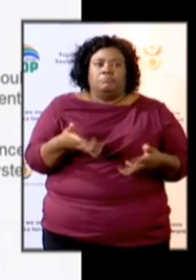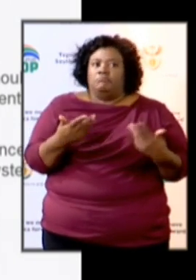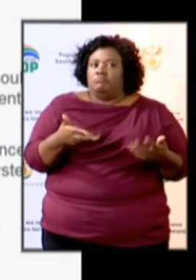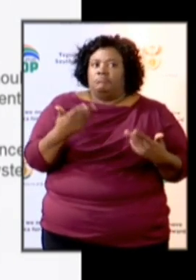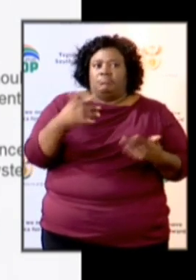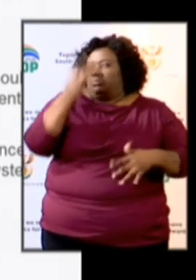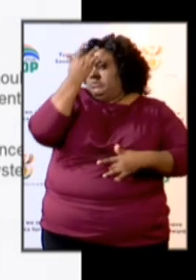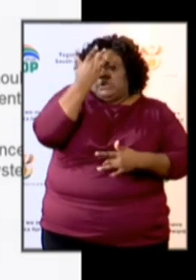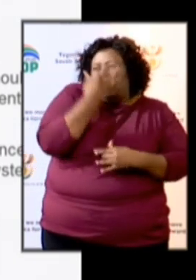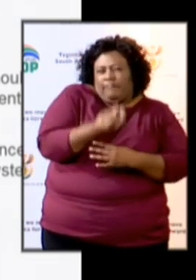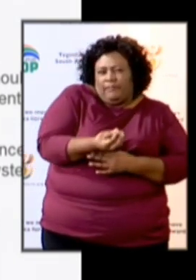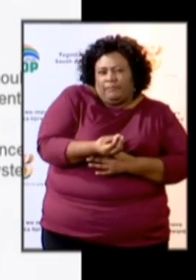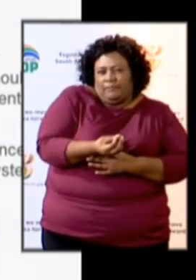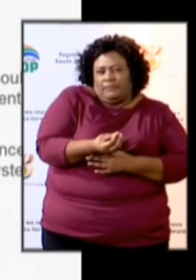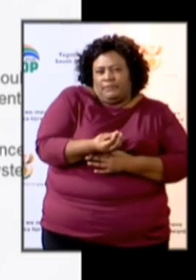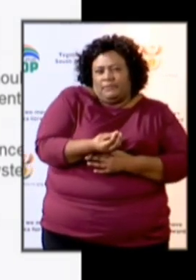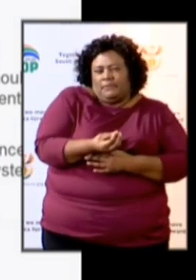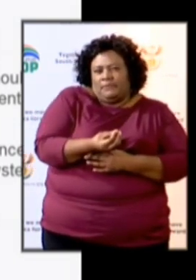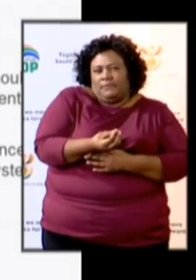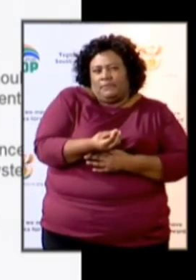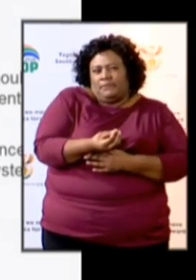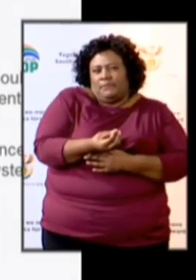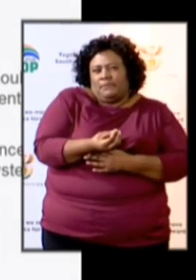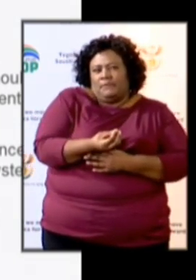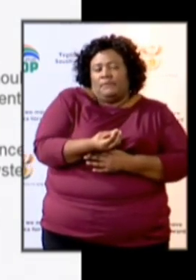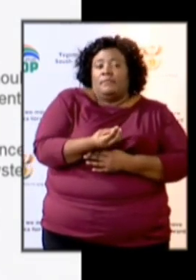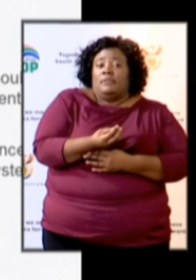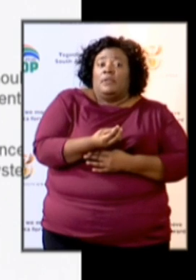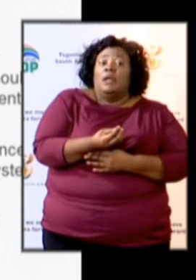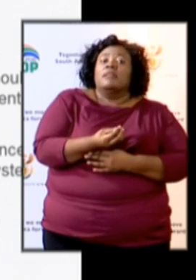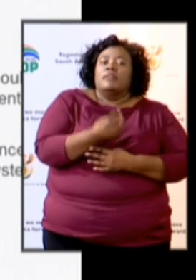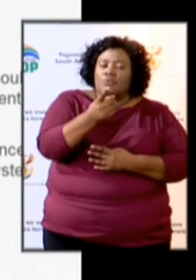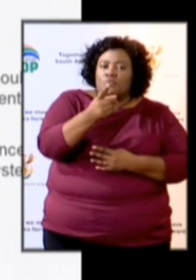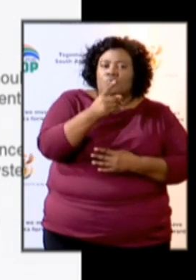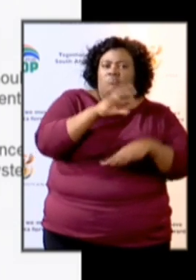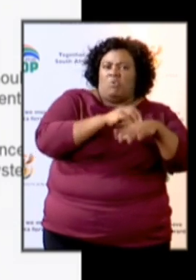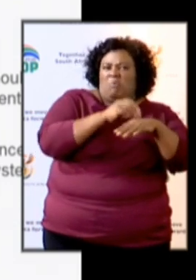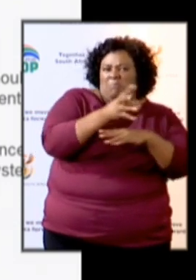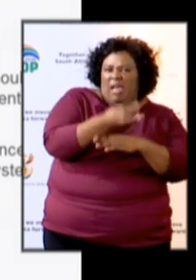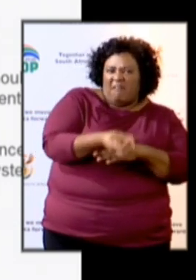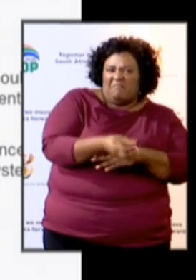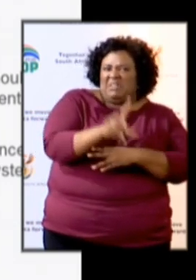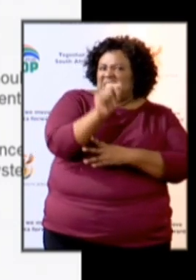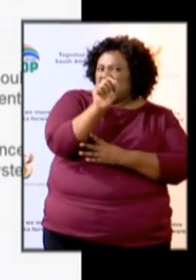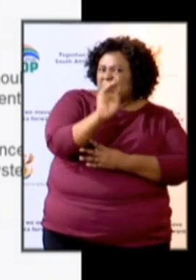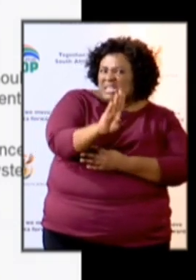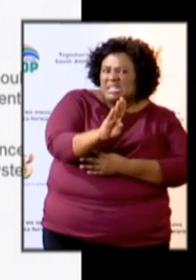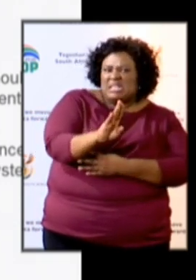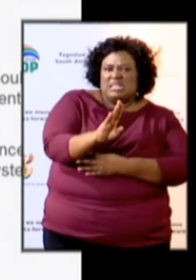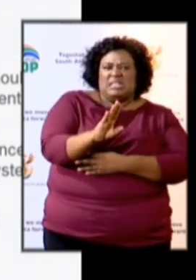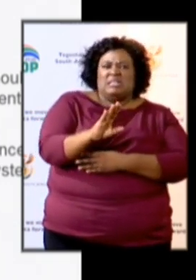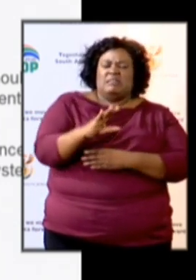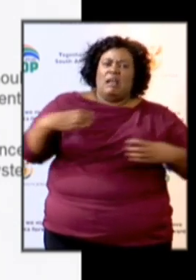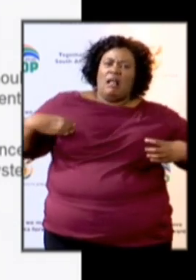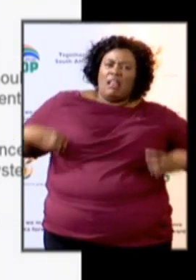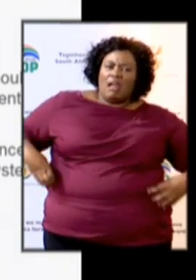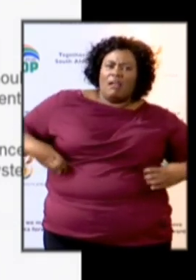suppressing diseases, you have a problem, TB, lung